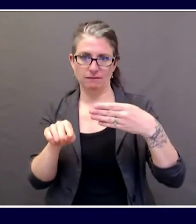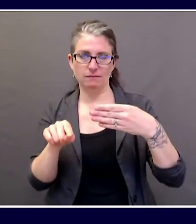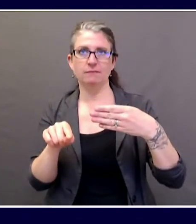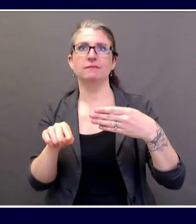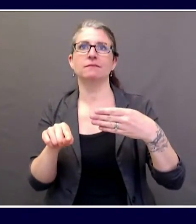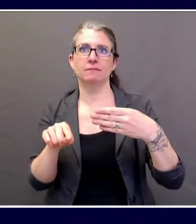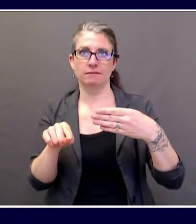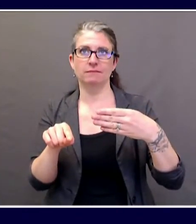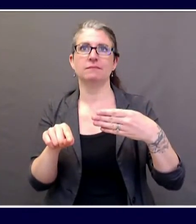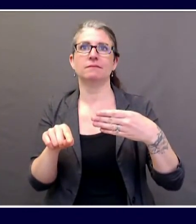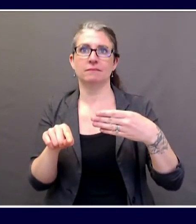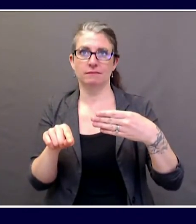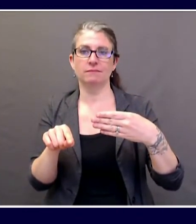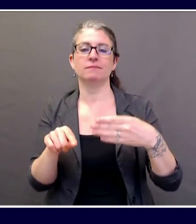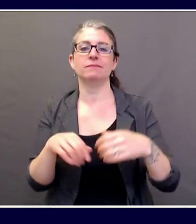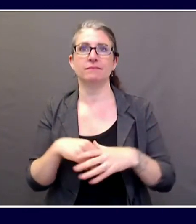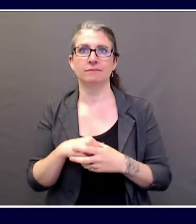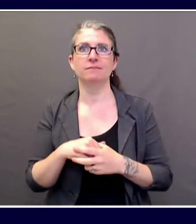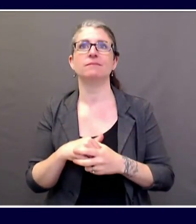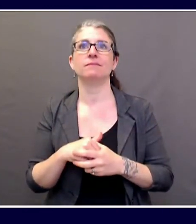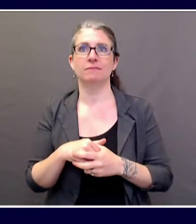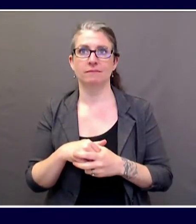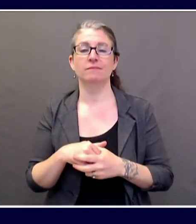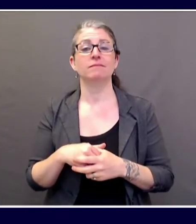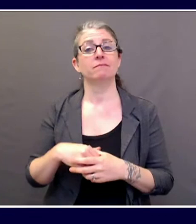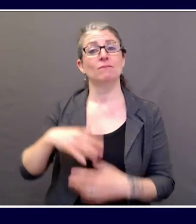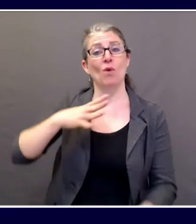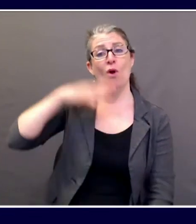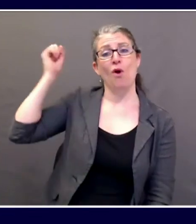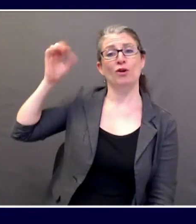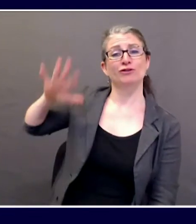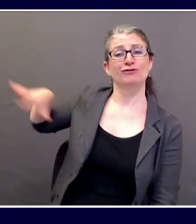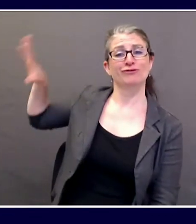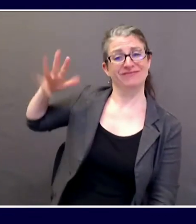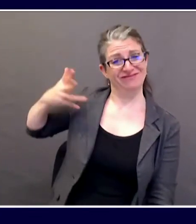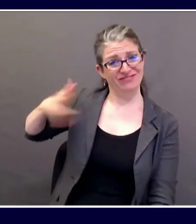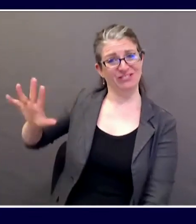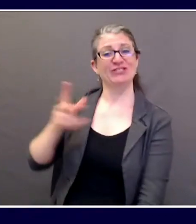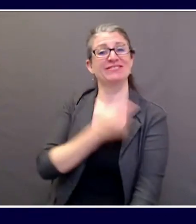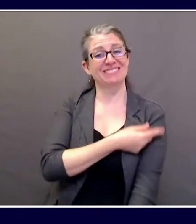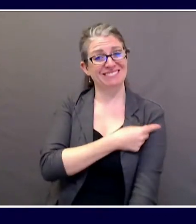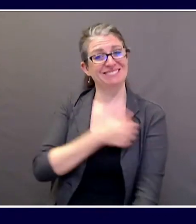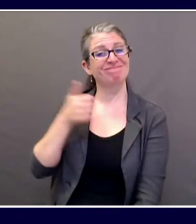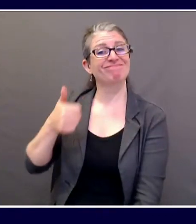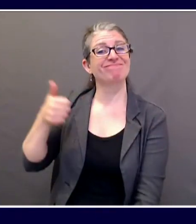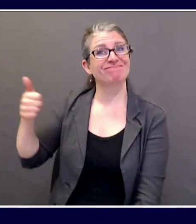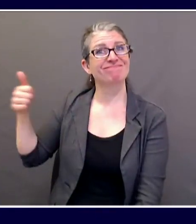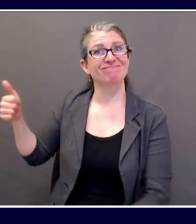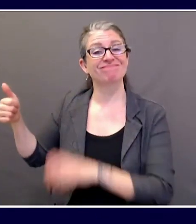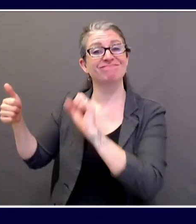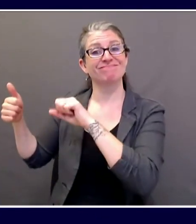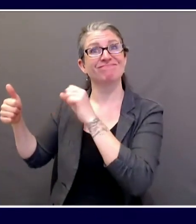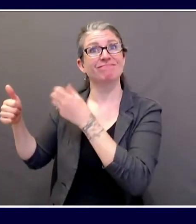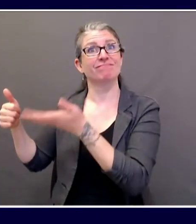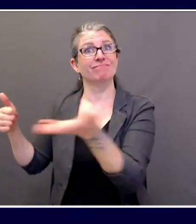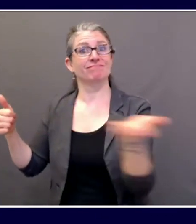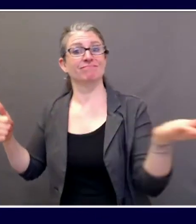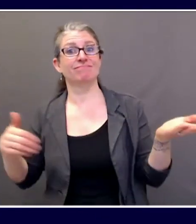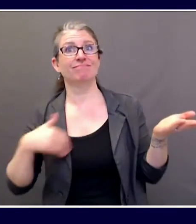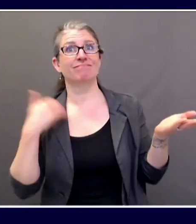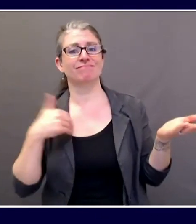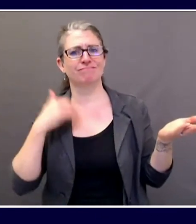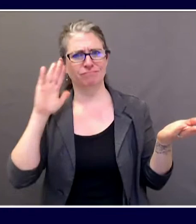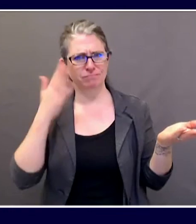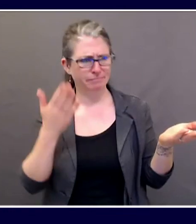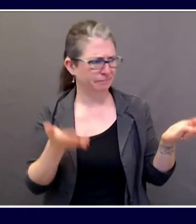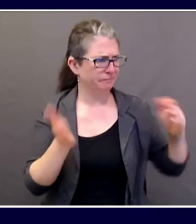been vaccinated. But we are also seeing more transmission occurring within younger folks. All the more reason right now why wearing